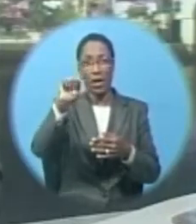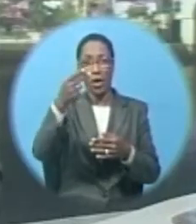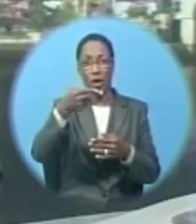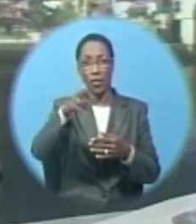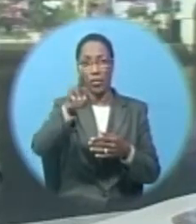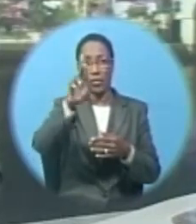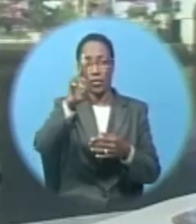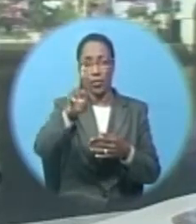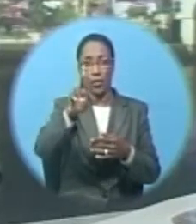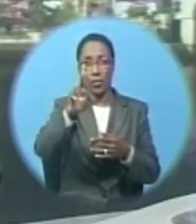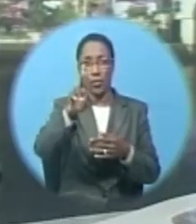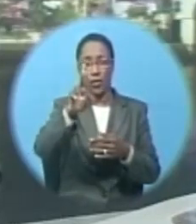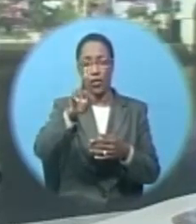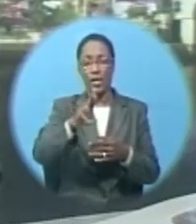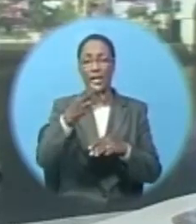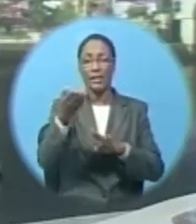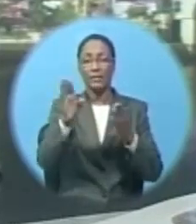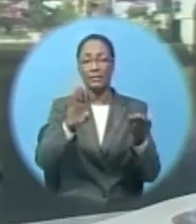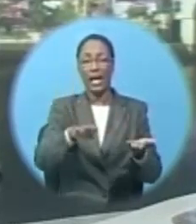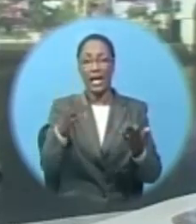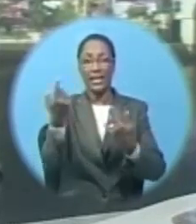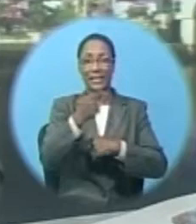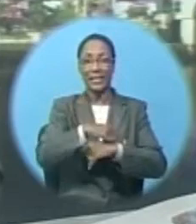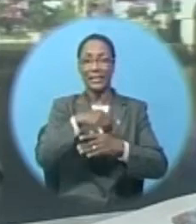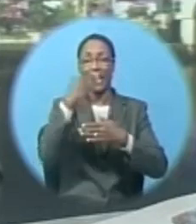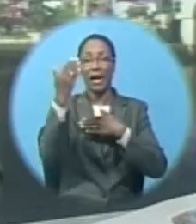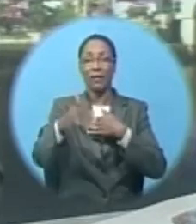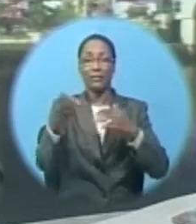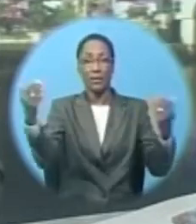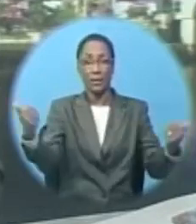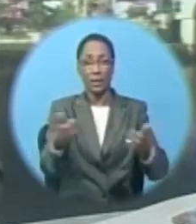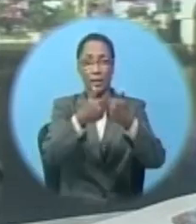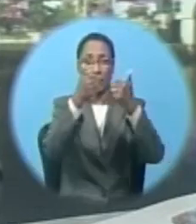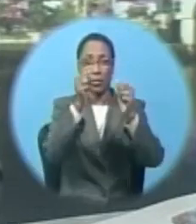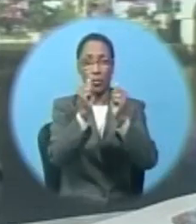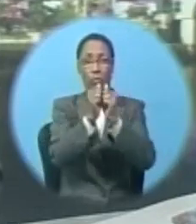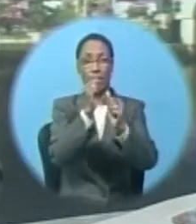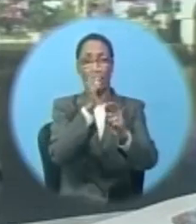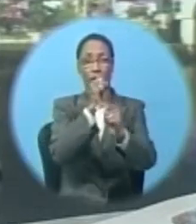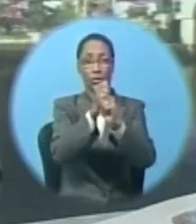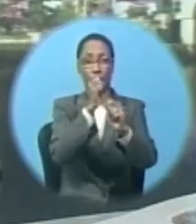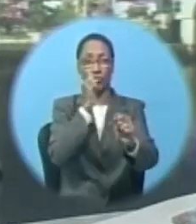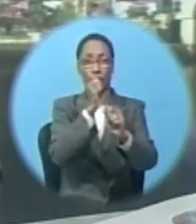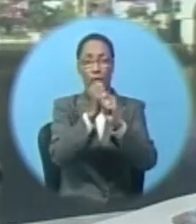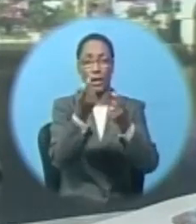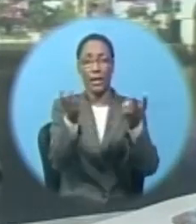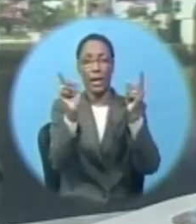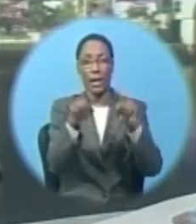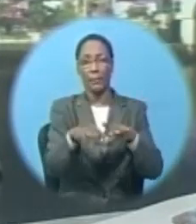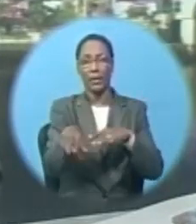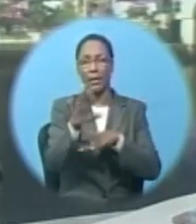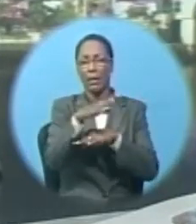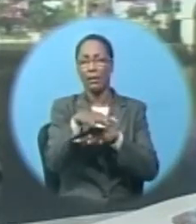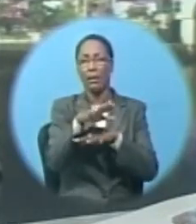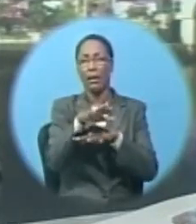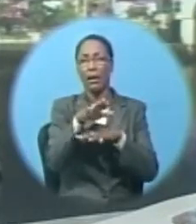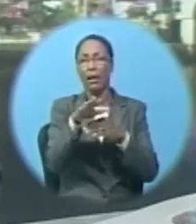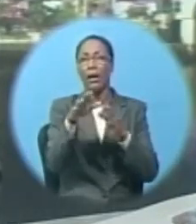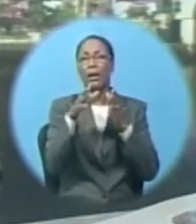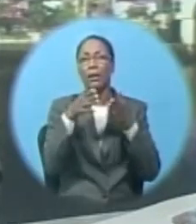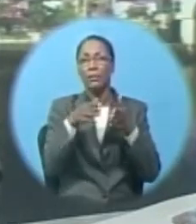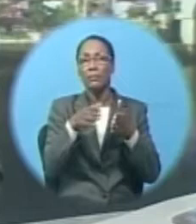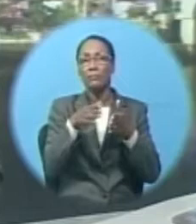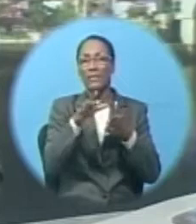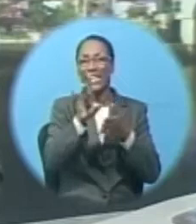his injuries days after he was involved in a collision with a motor truck. That accident happened along Bank Hall Main Road around 8 on Sunday